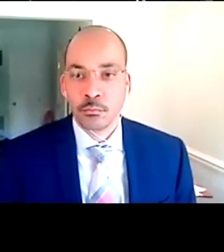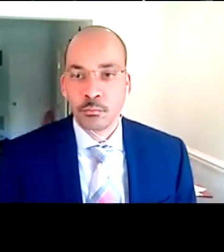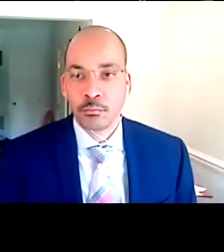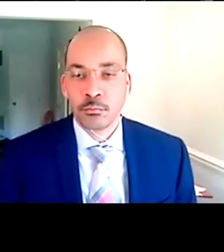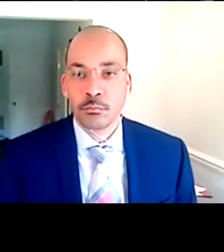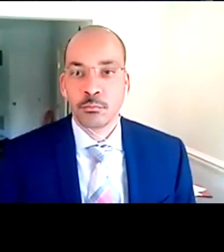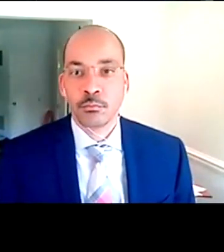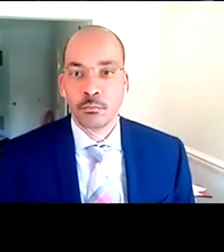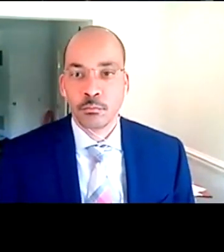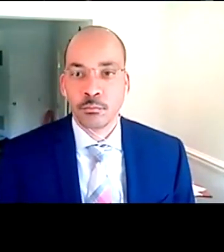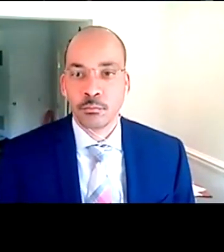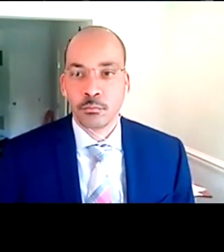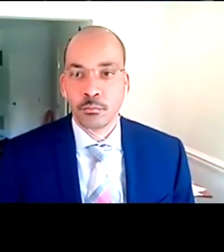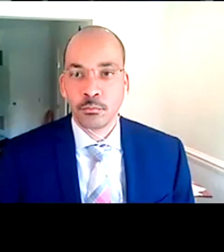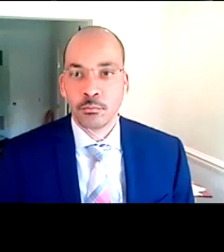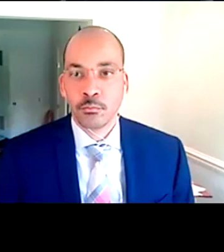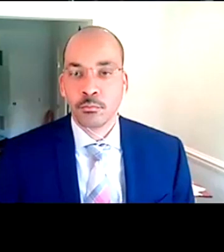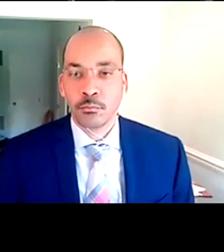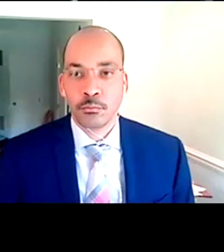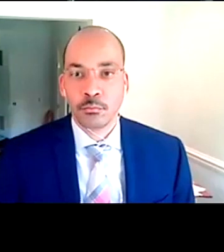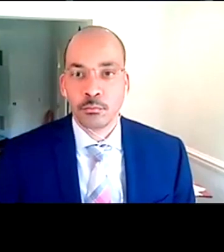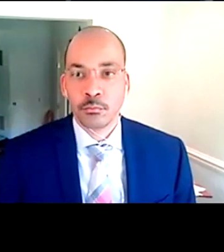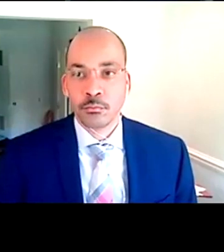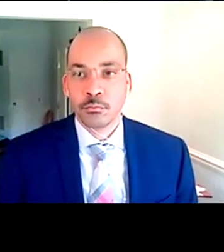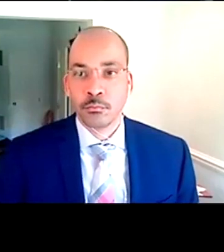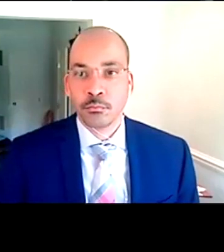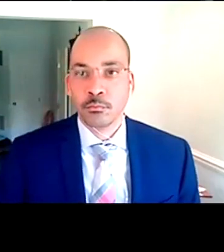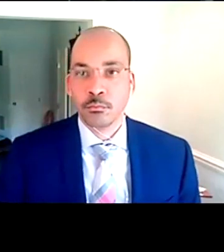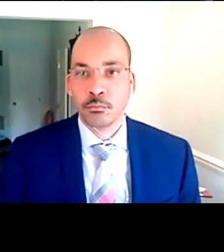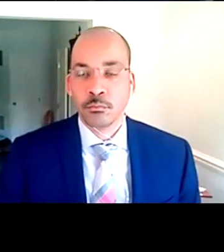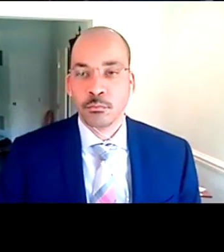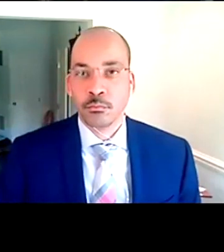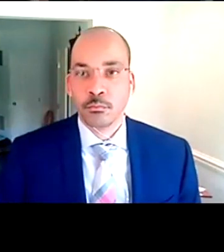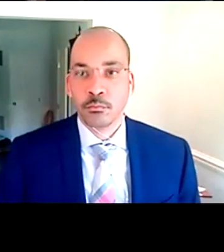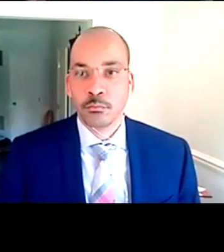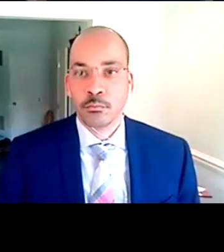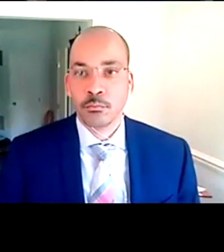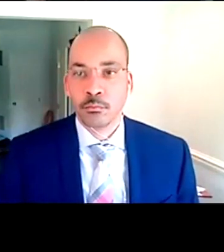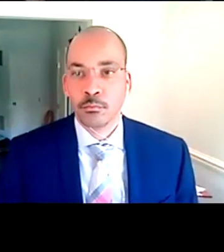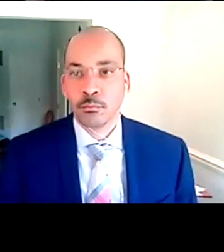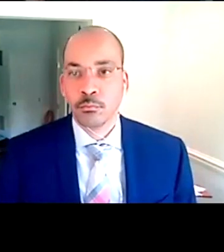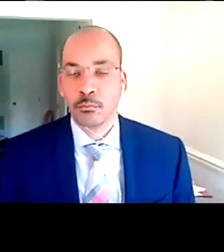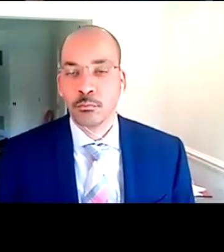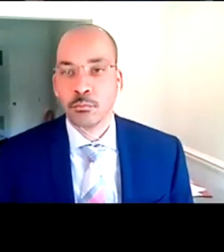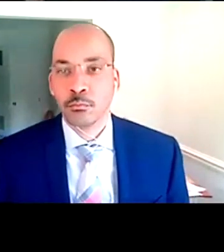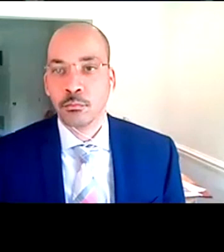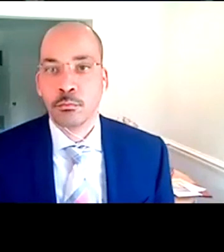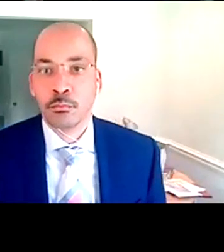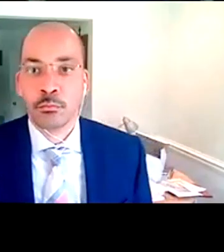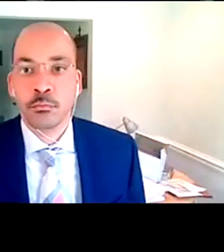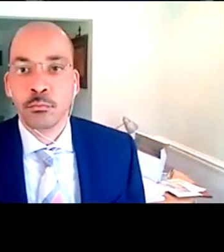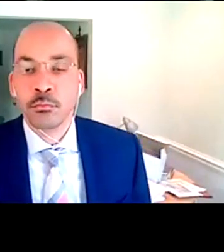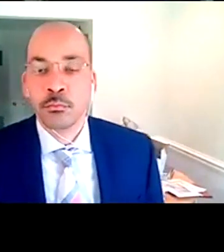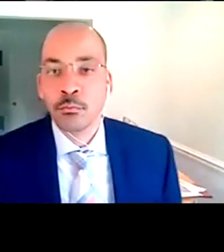keep track of all of your decisions is because in order to be